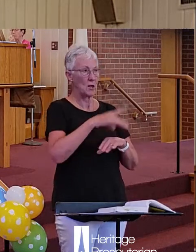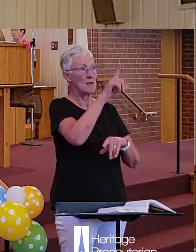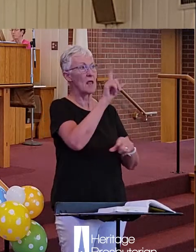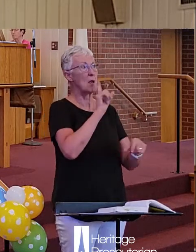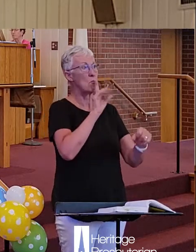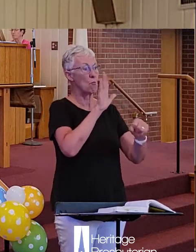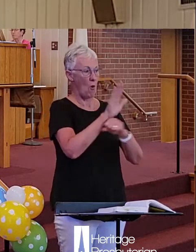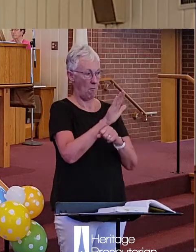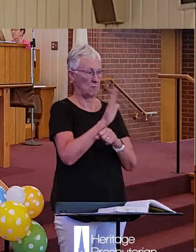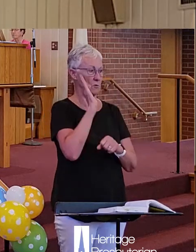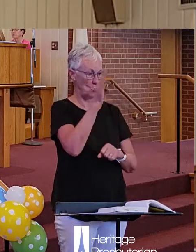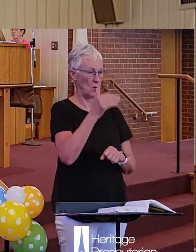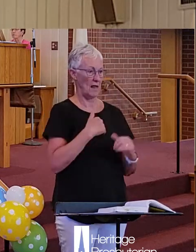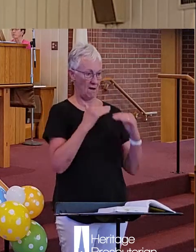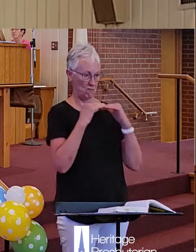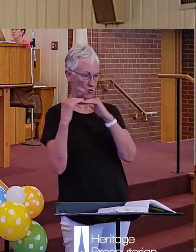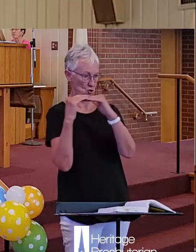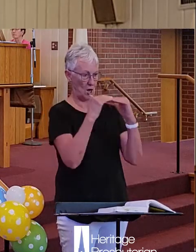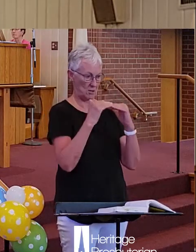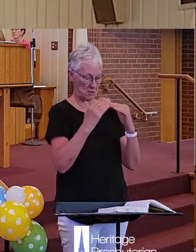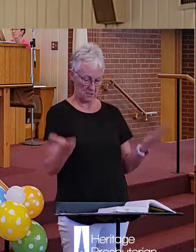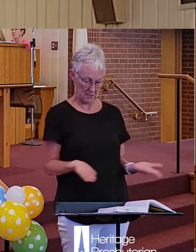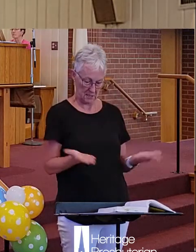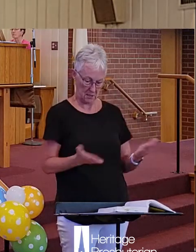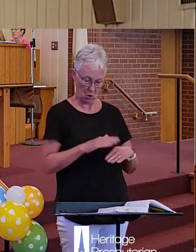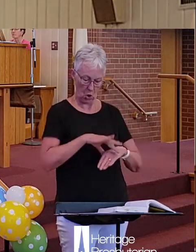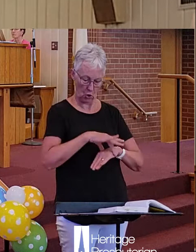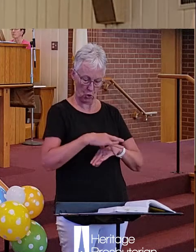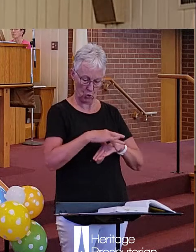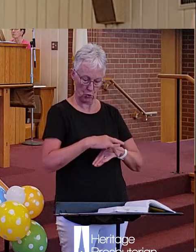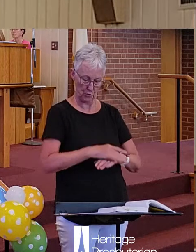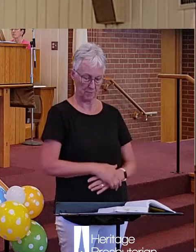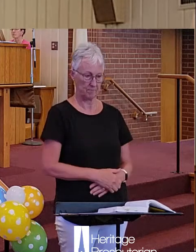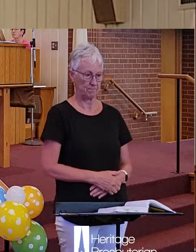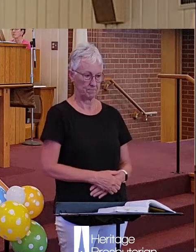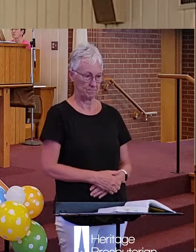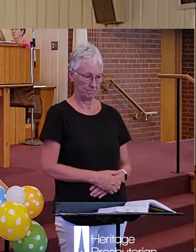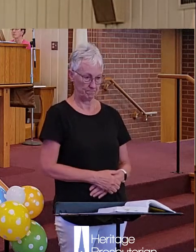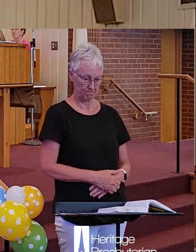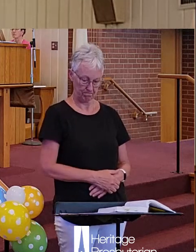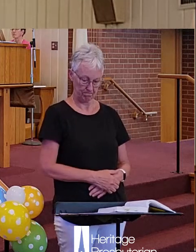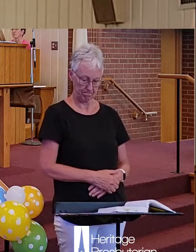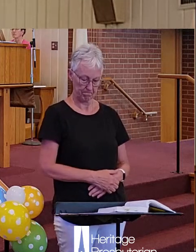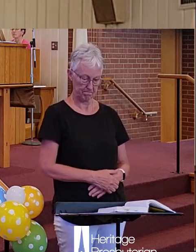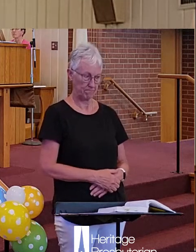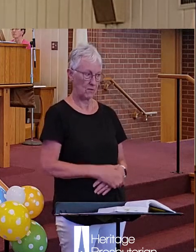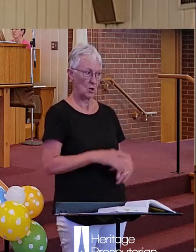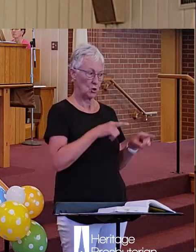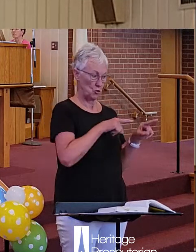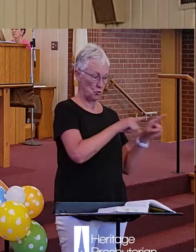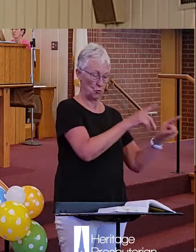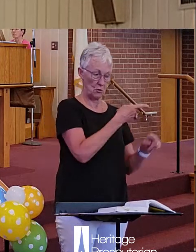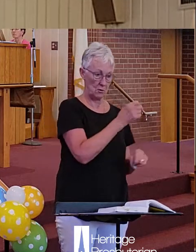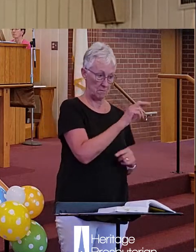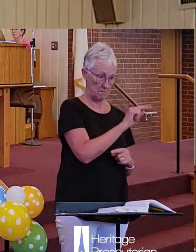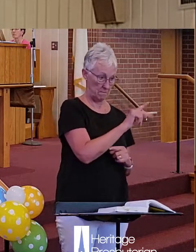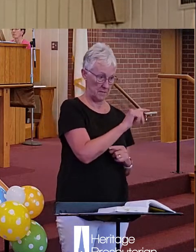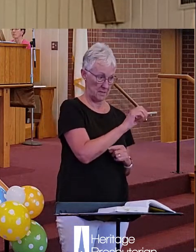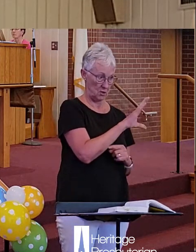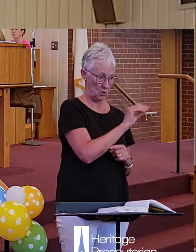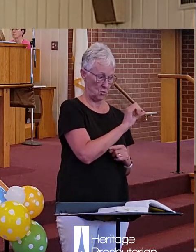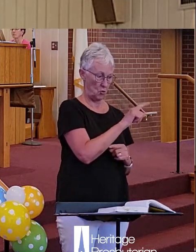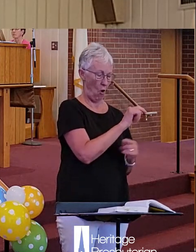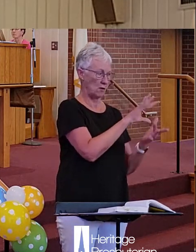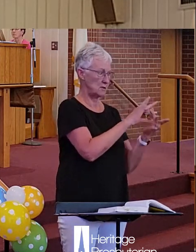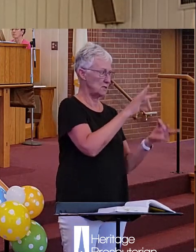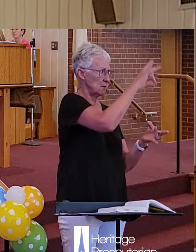among the nations. At Pentecost, the Spirit came as a rush of violent